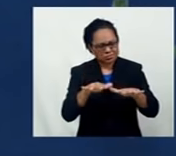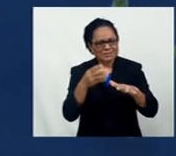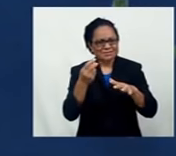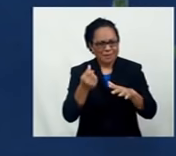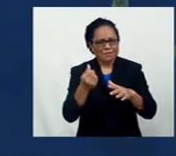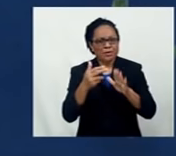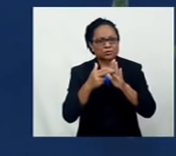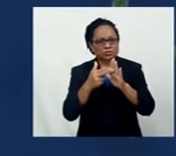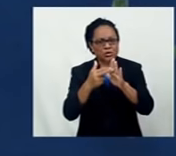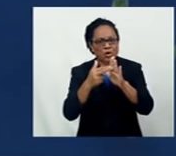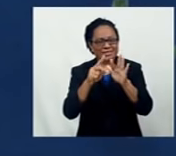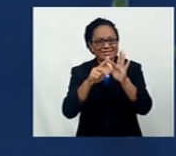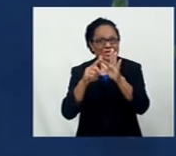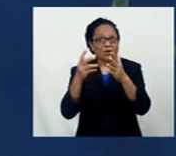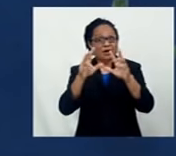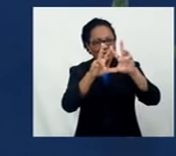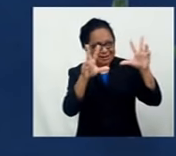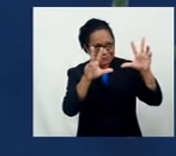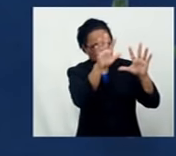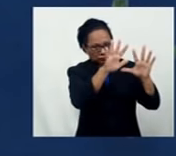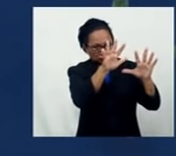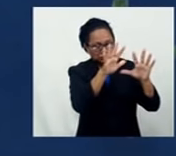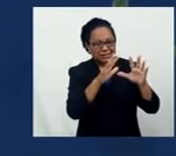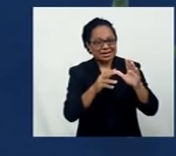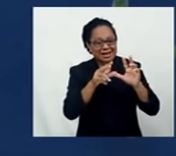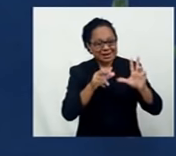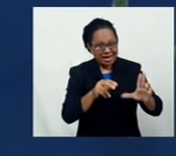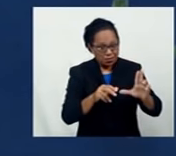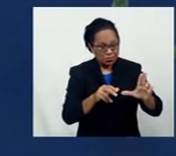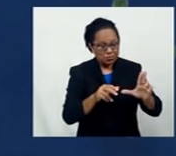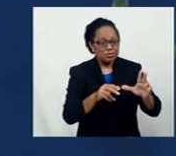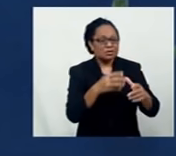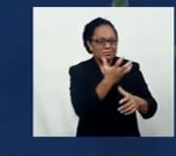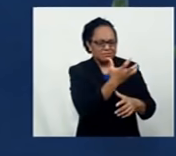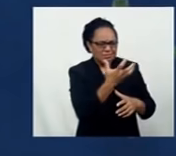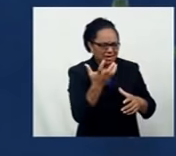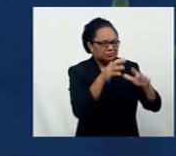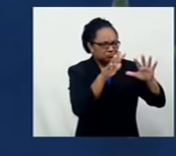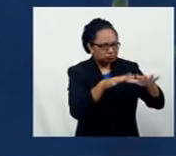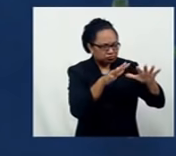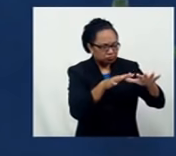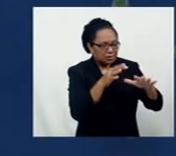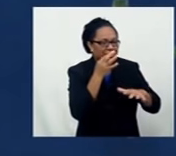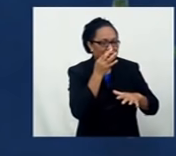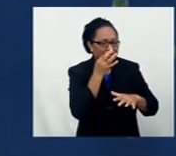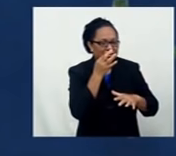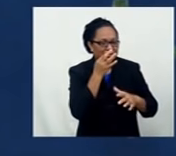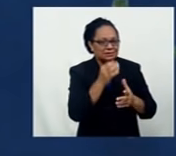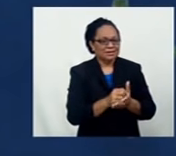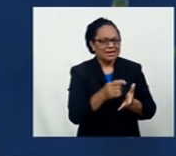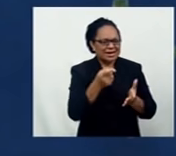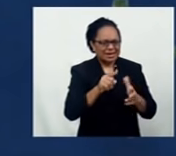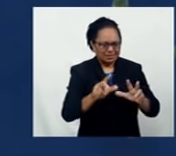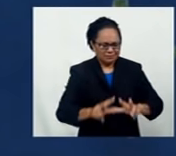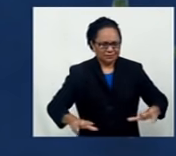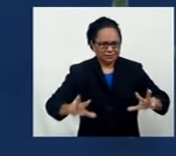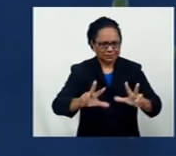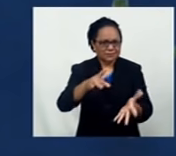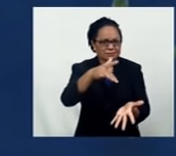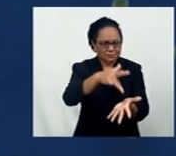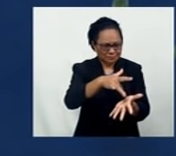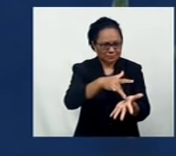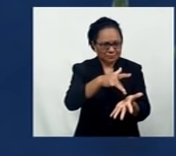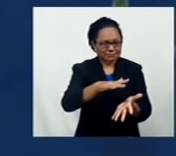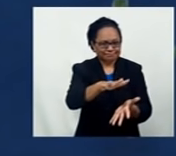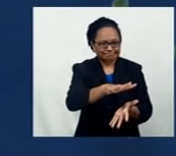northeastern parts of Vanuatu and the Lau Group. Cloudy periods with brief showers over the eastern parts and interior of the larger islands.